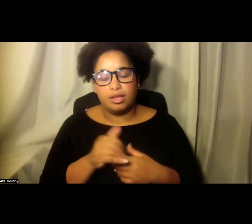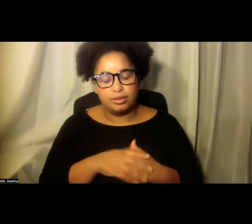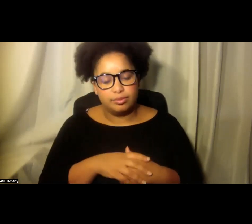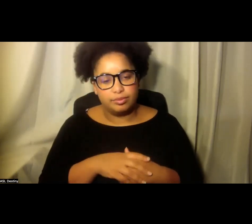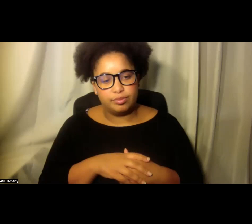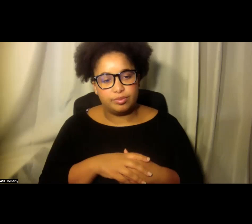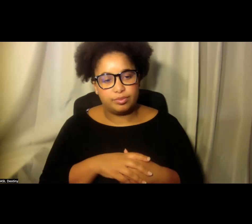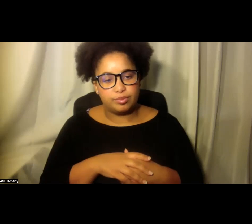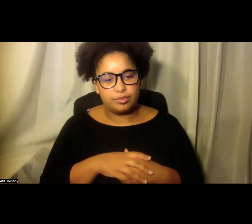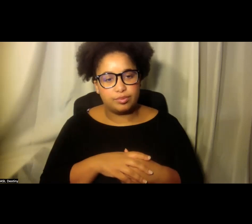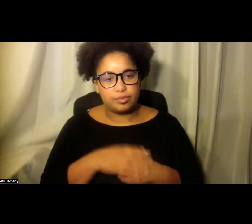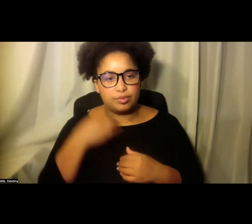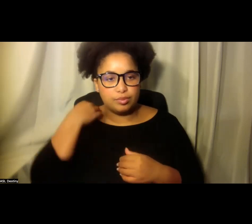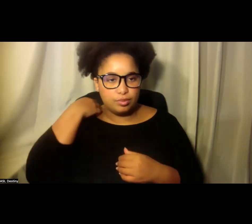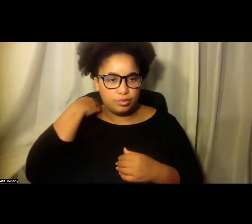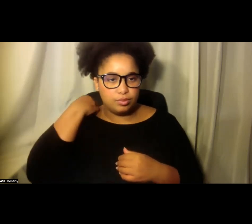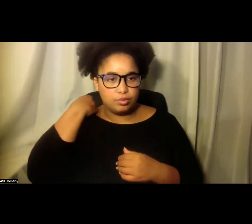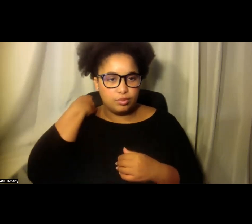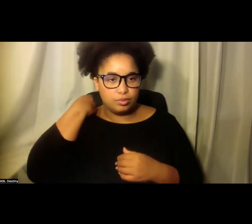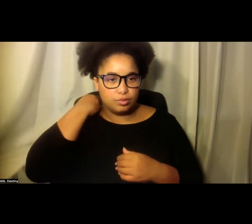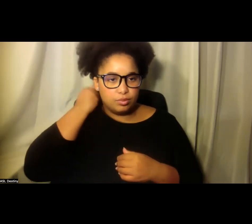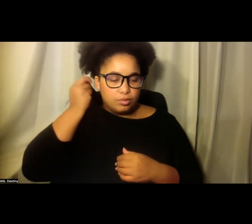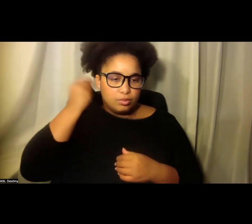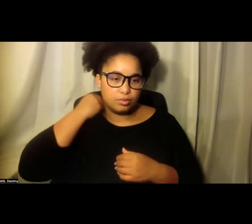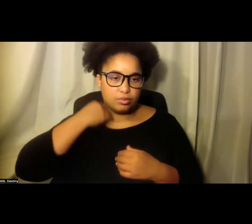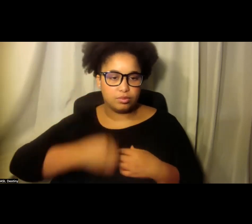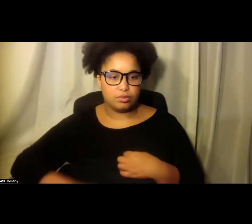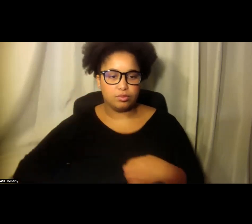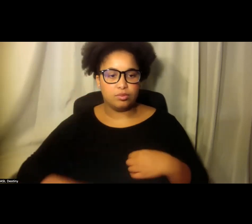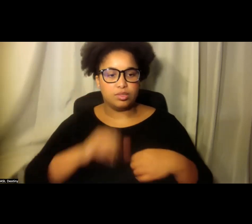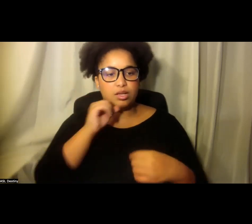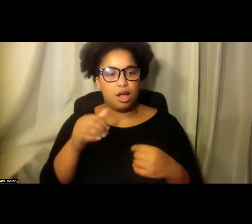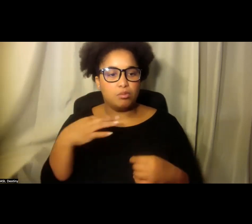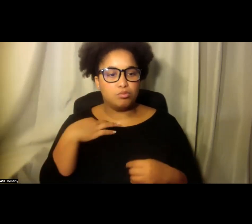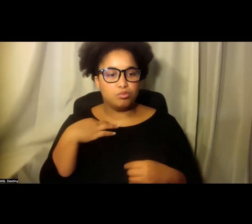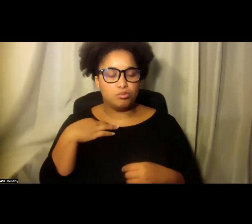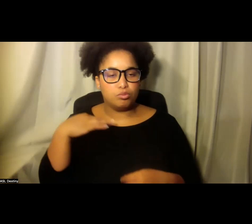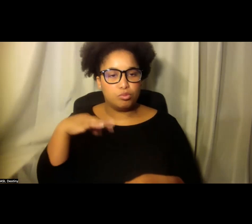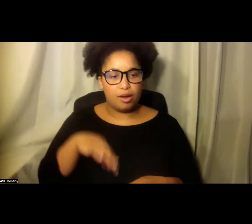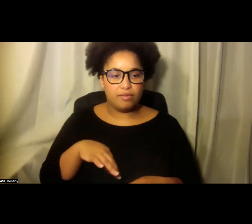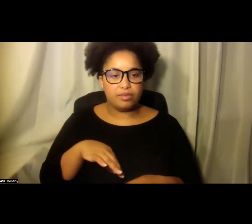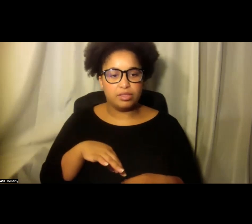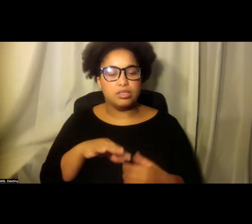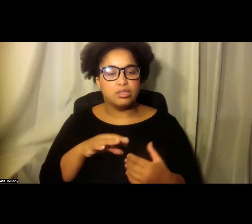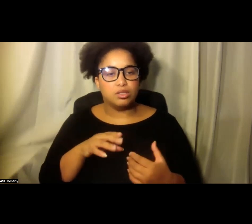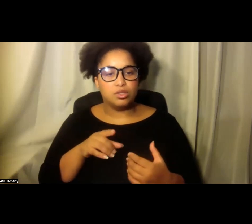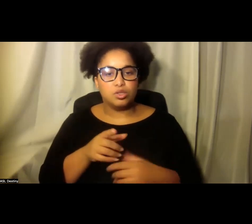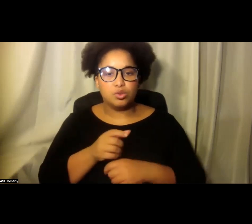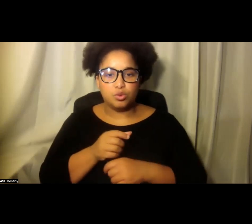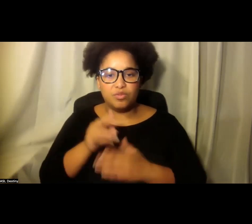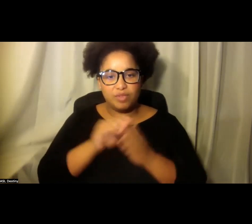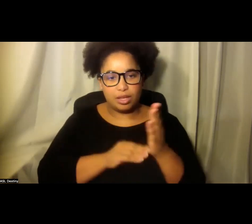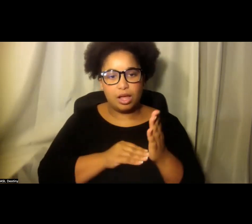that as a nonprofit, you fill out the notice of intent, you get the approval. In that pre-application development phase,